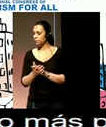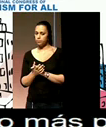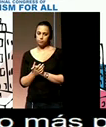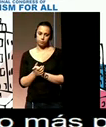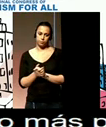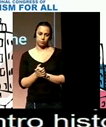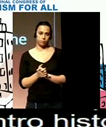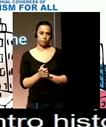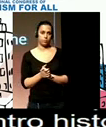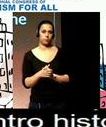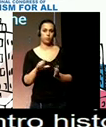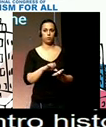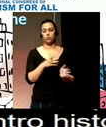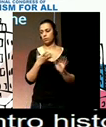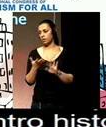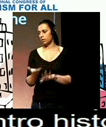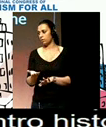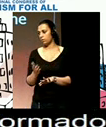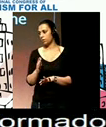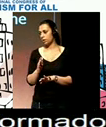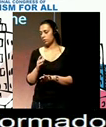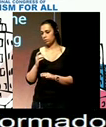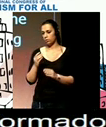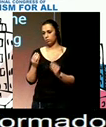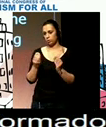on the following points.